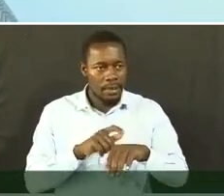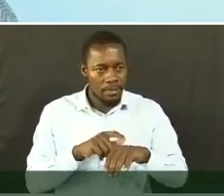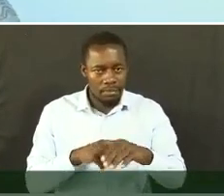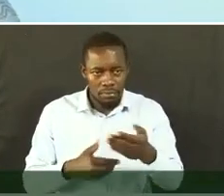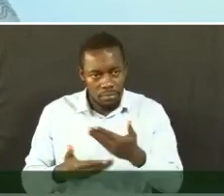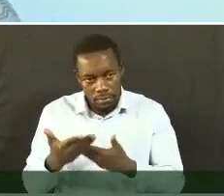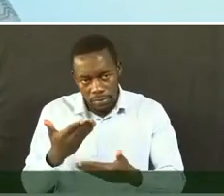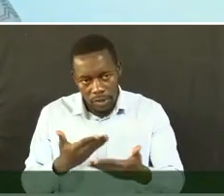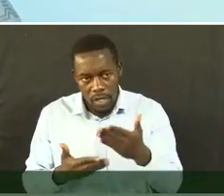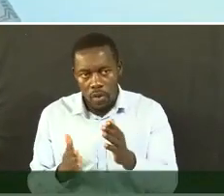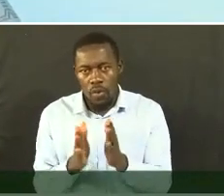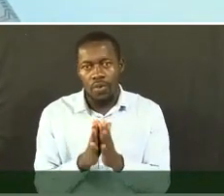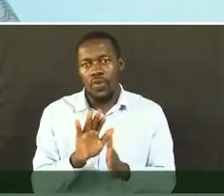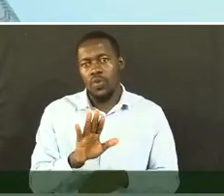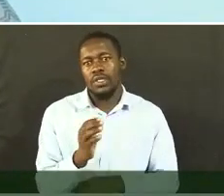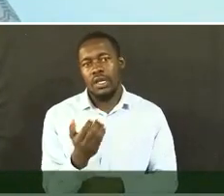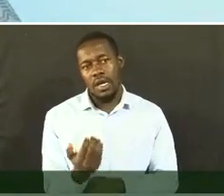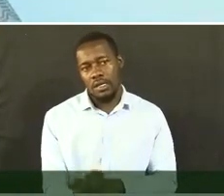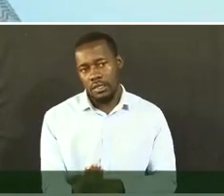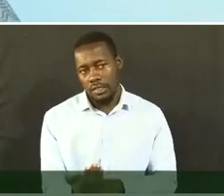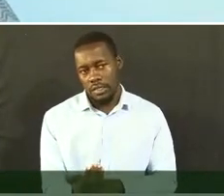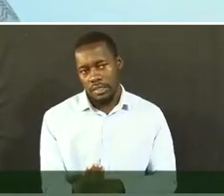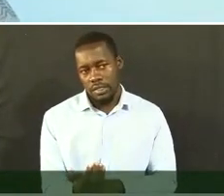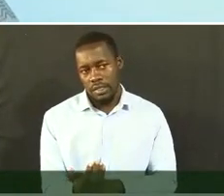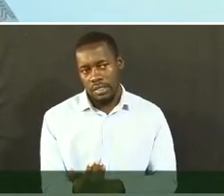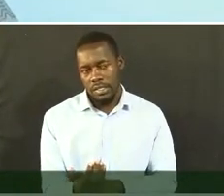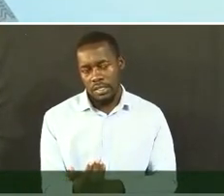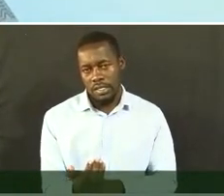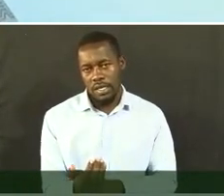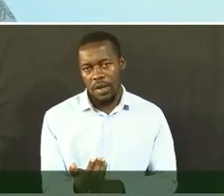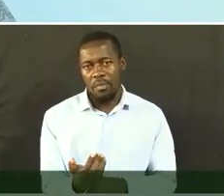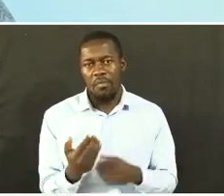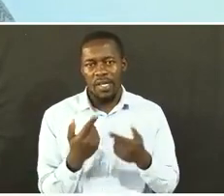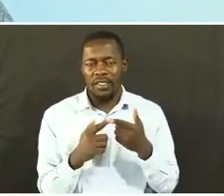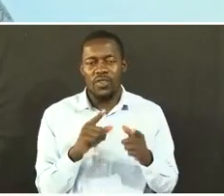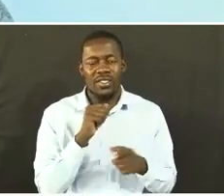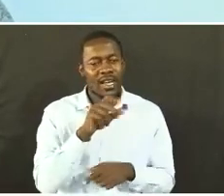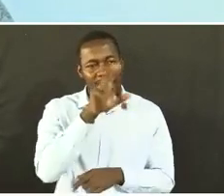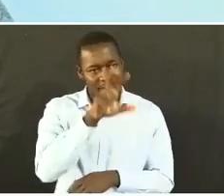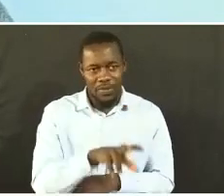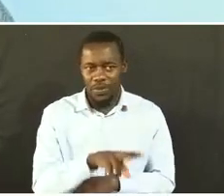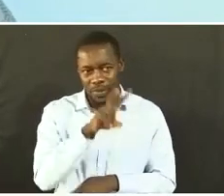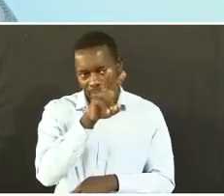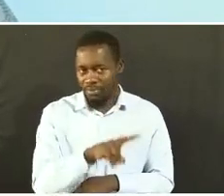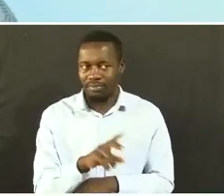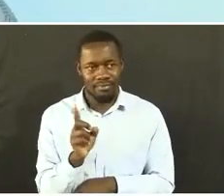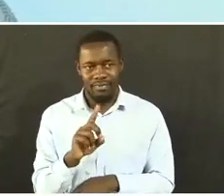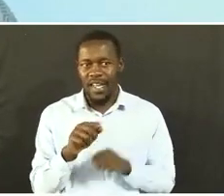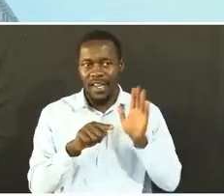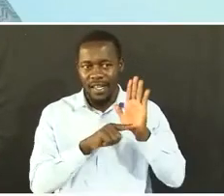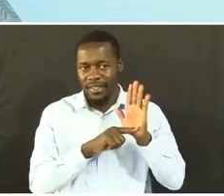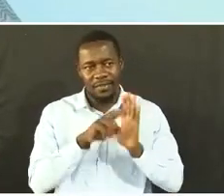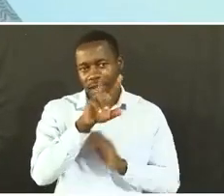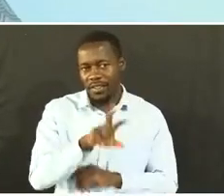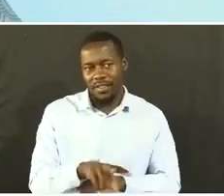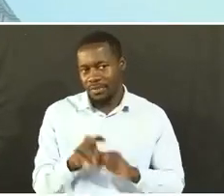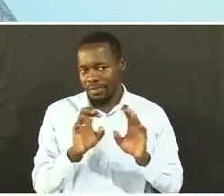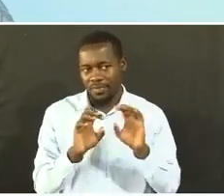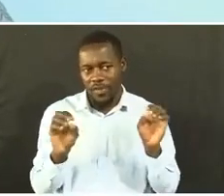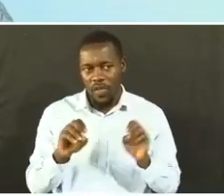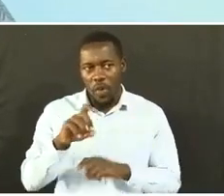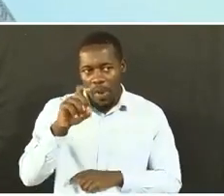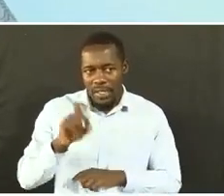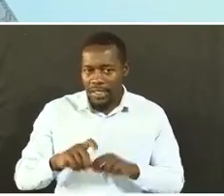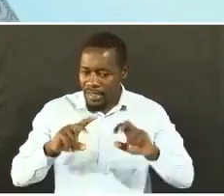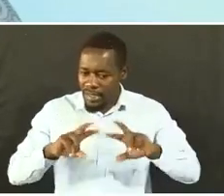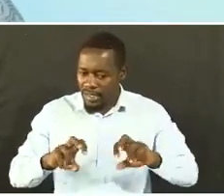about it. And of course, you are talking to them in a warm attitude, not an accusatory tone. You want to find out, is it really